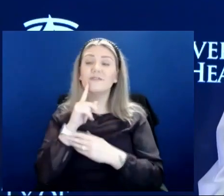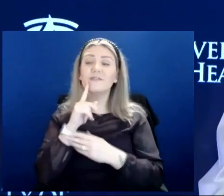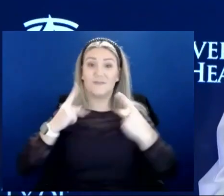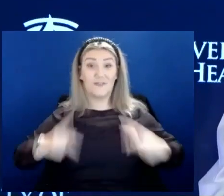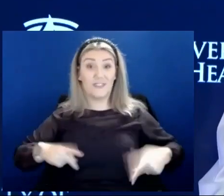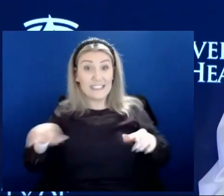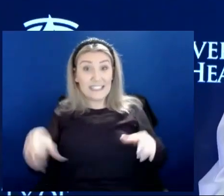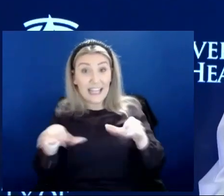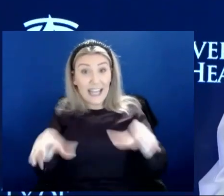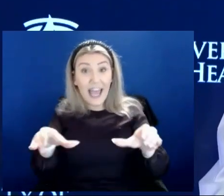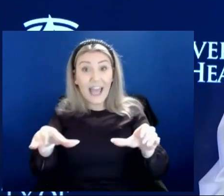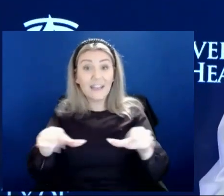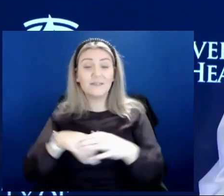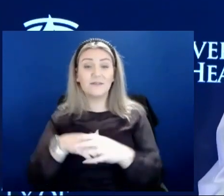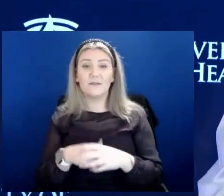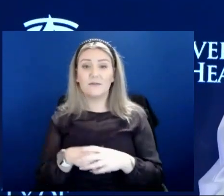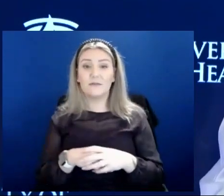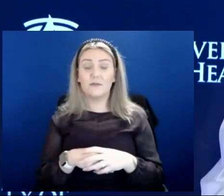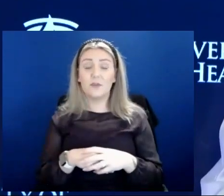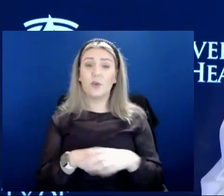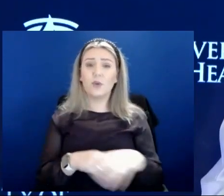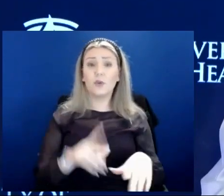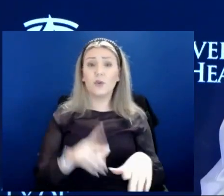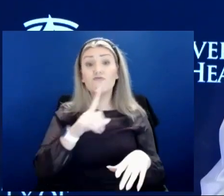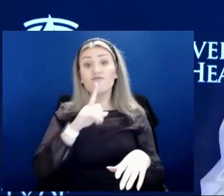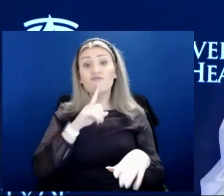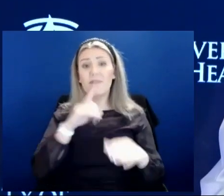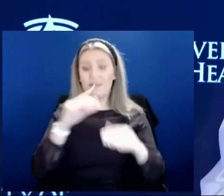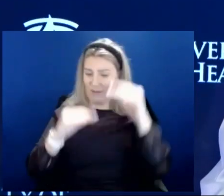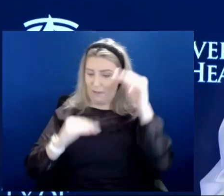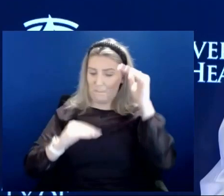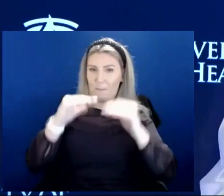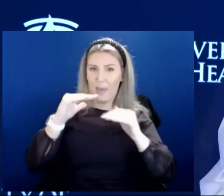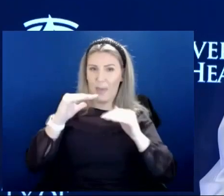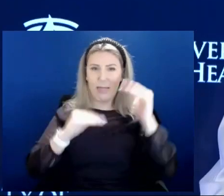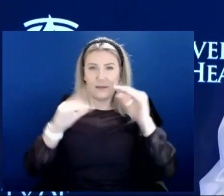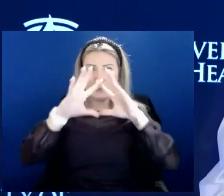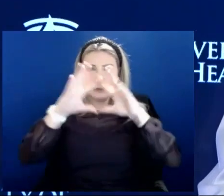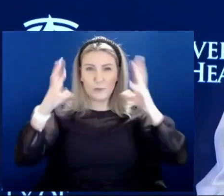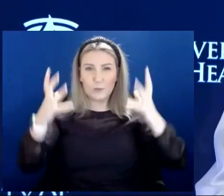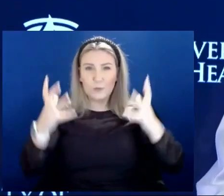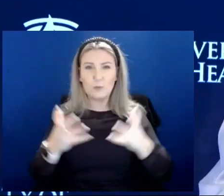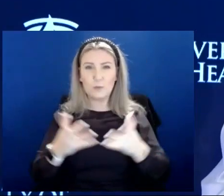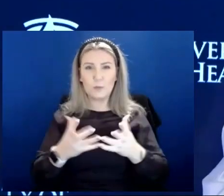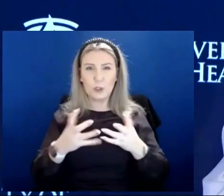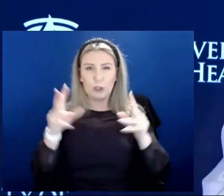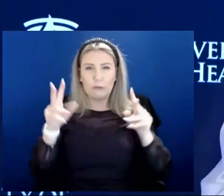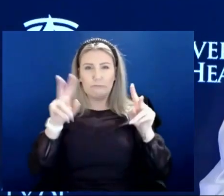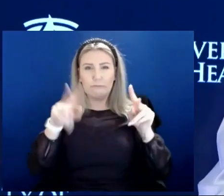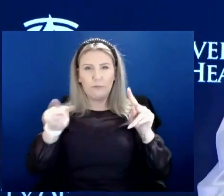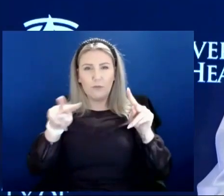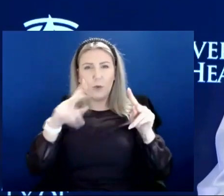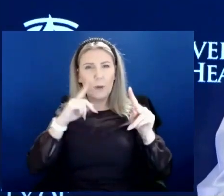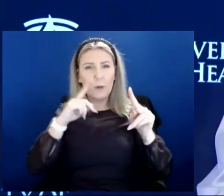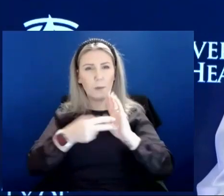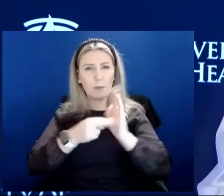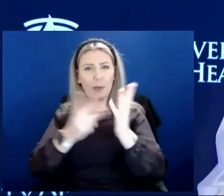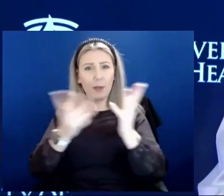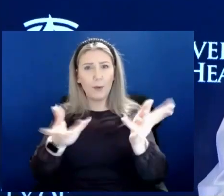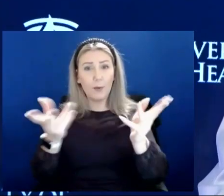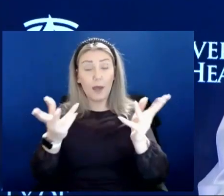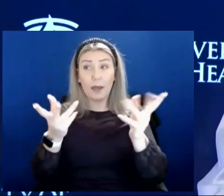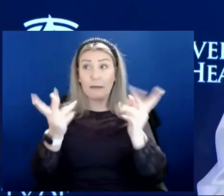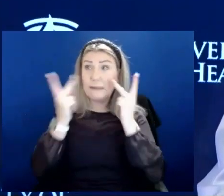really taking a balanced worldview of all of this, meaning that seeing things as